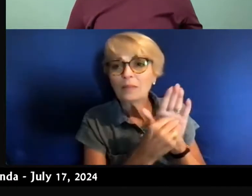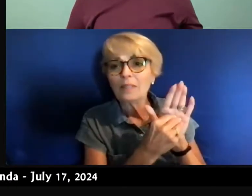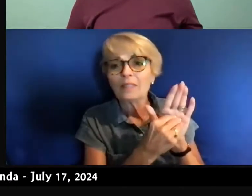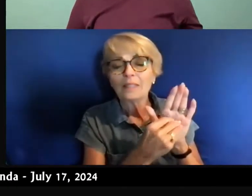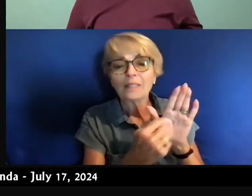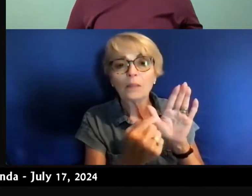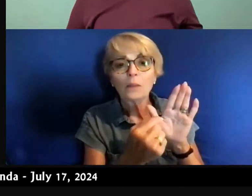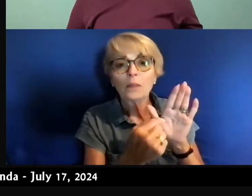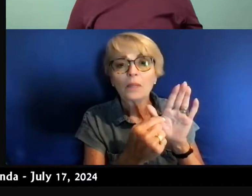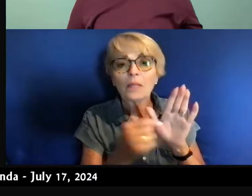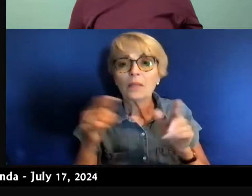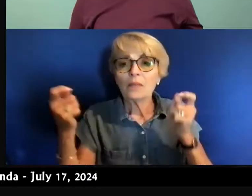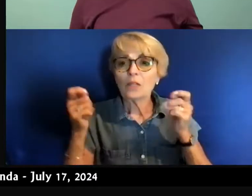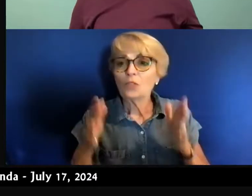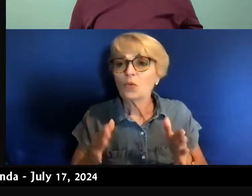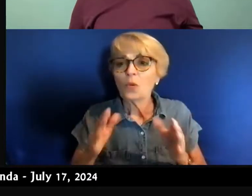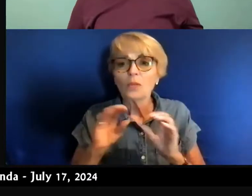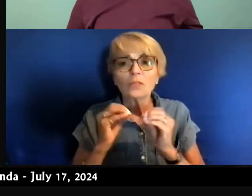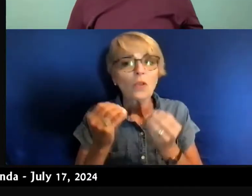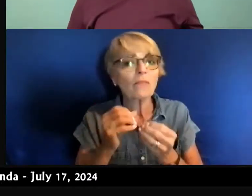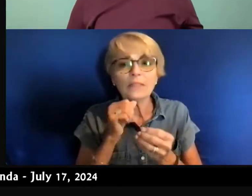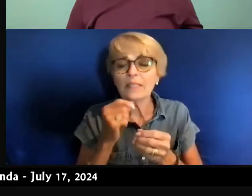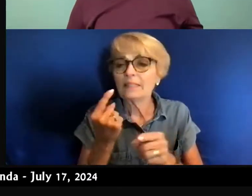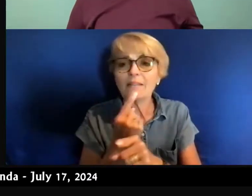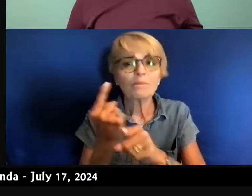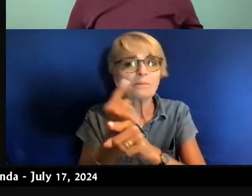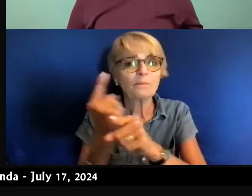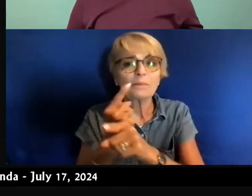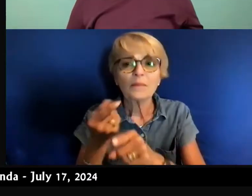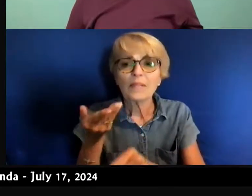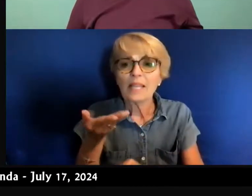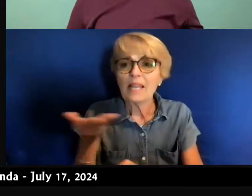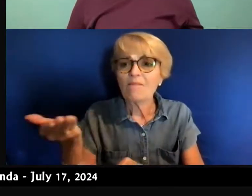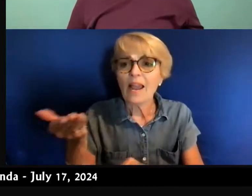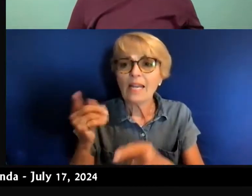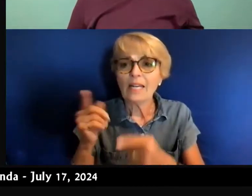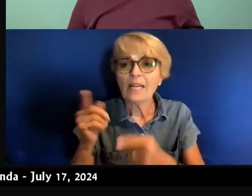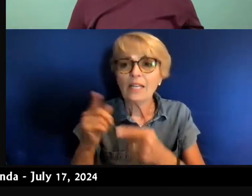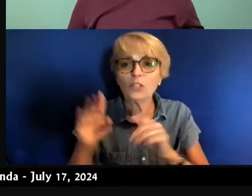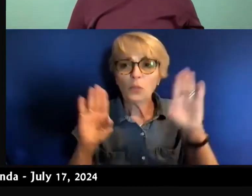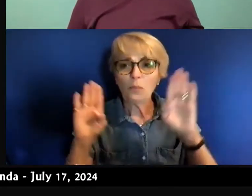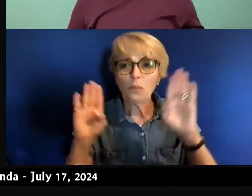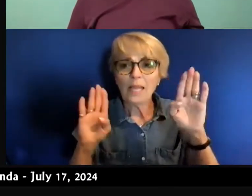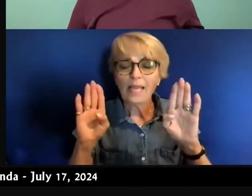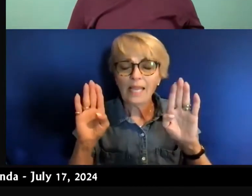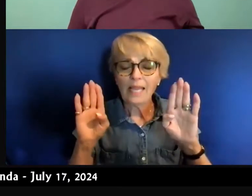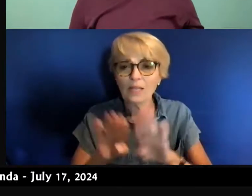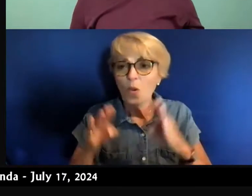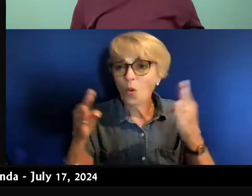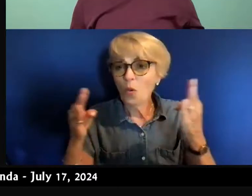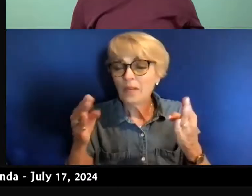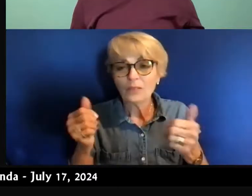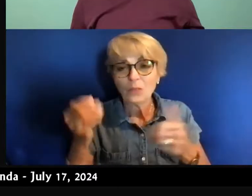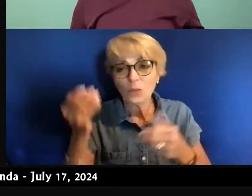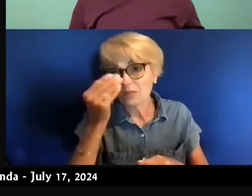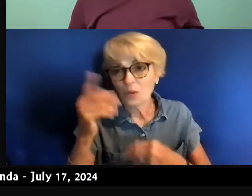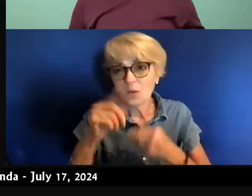the controller's office is not consistently being invited to our bid openings, nor made aware of calendar rescheduling.